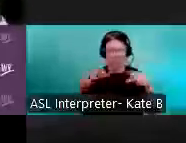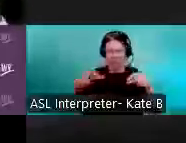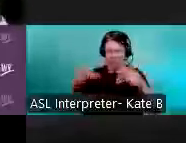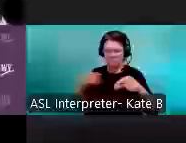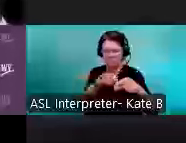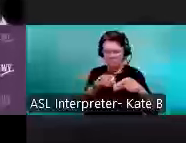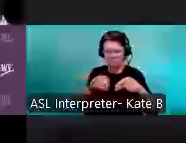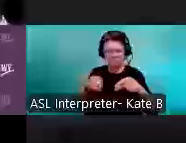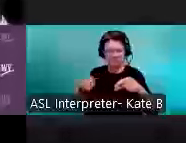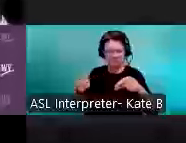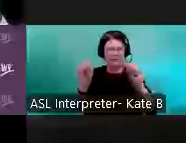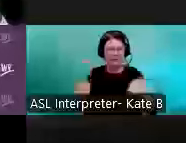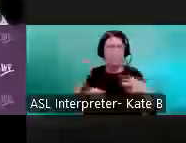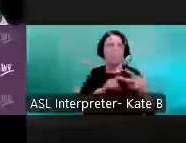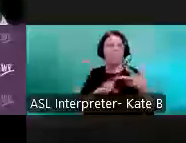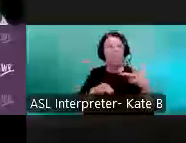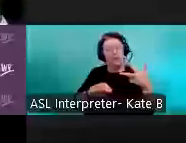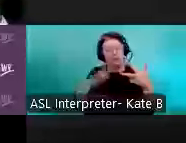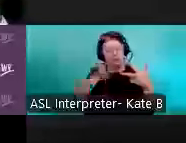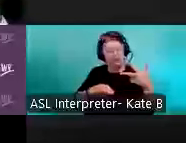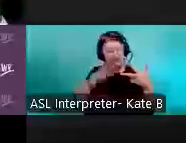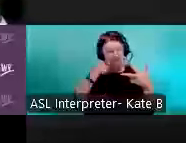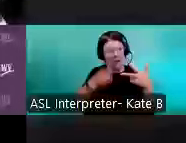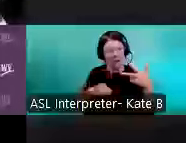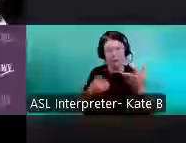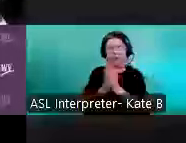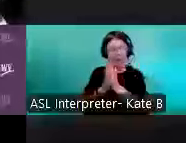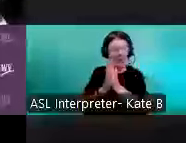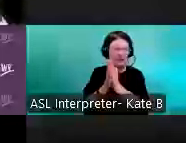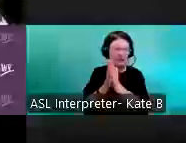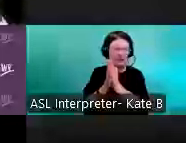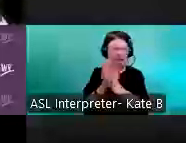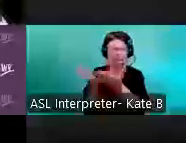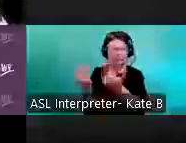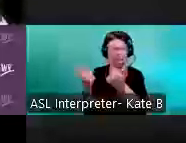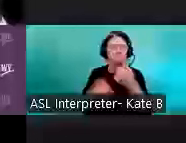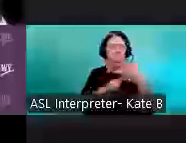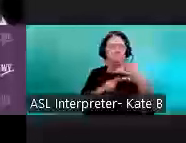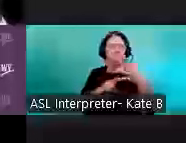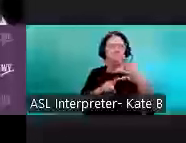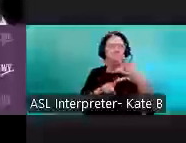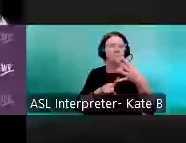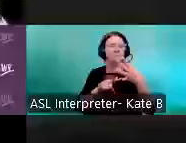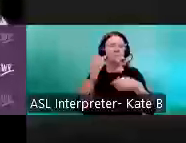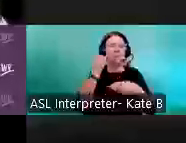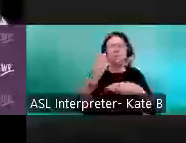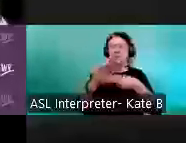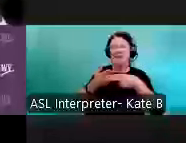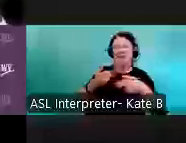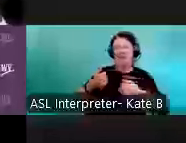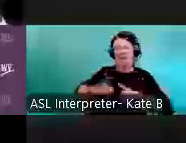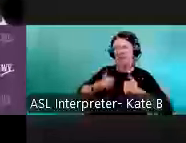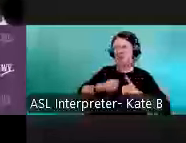that easier. A magnifying glass to see your ballot better, or assistance stating your name and address. It